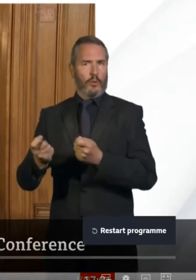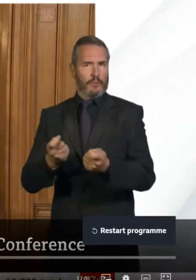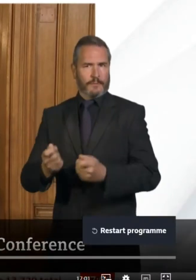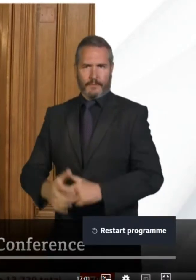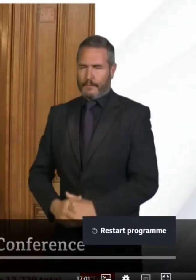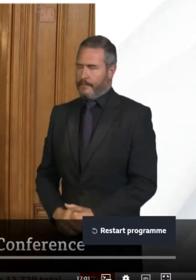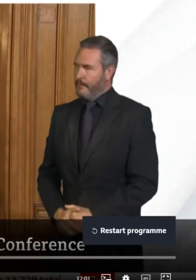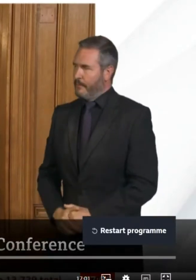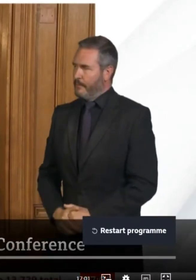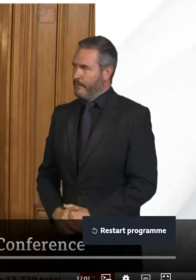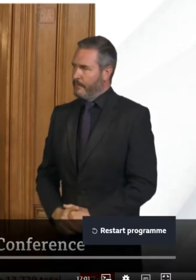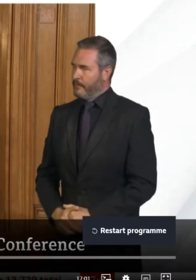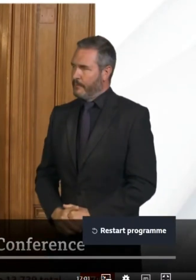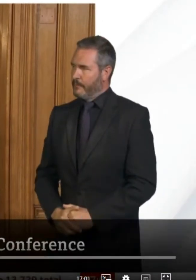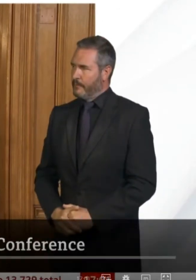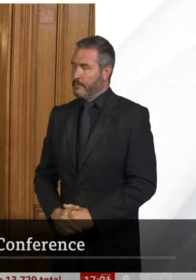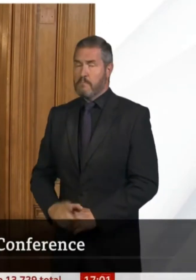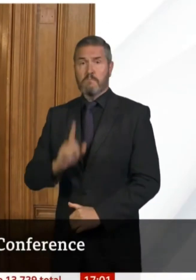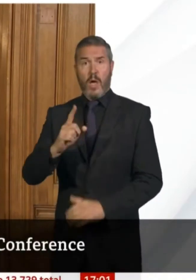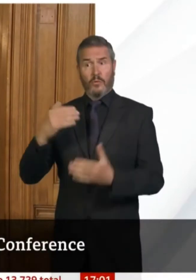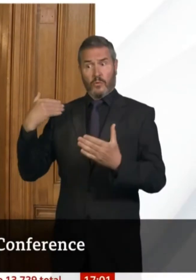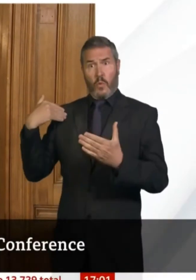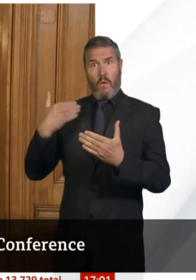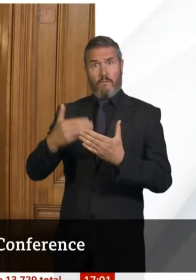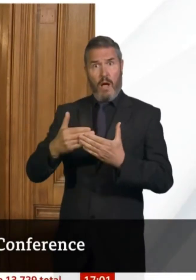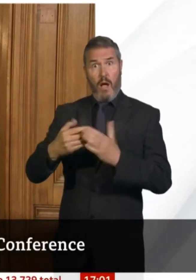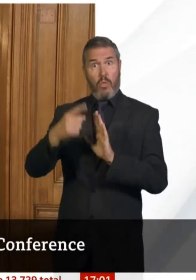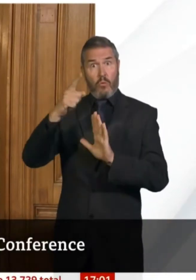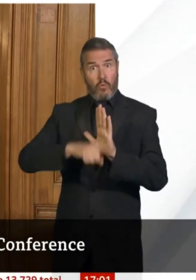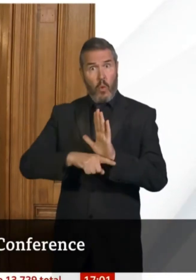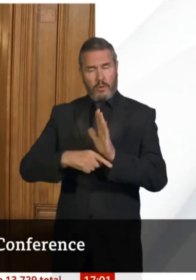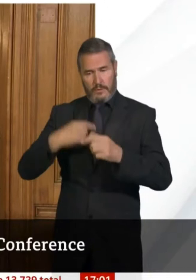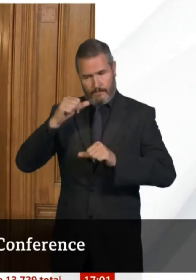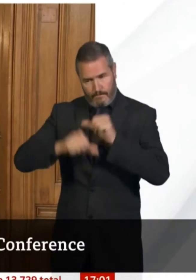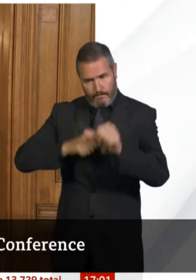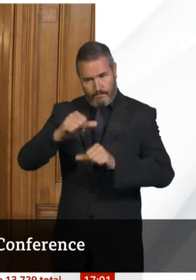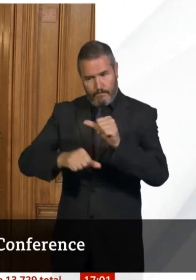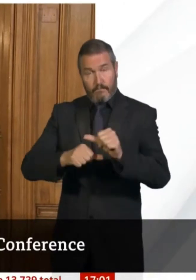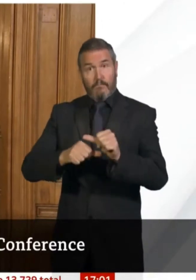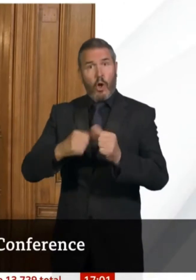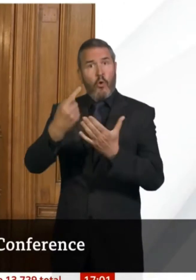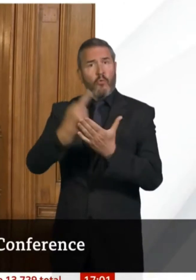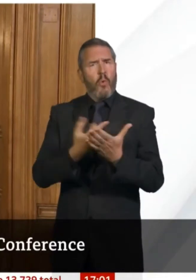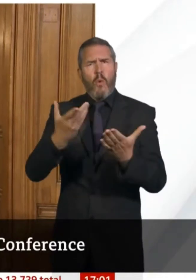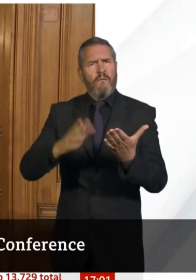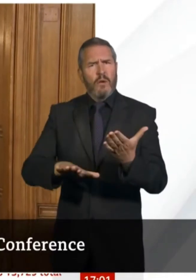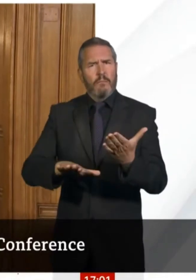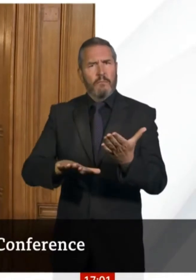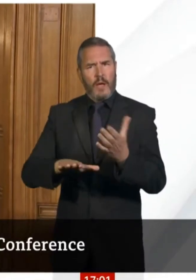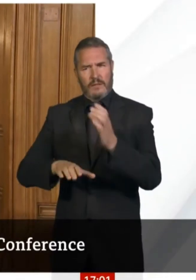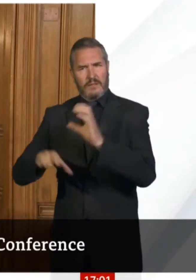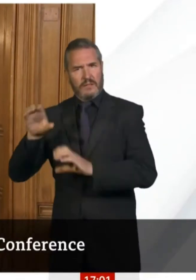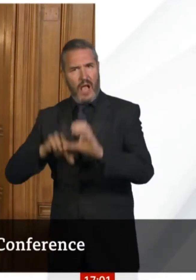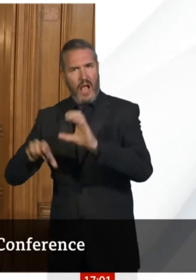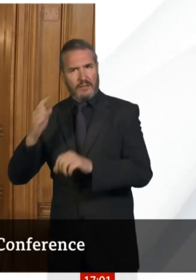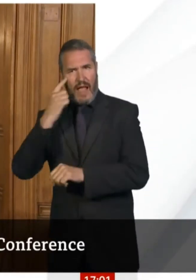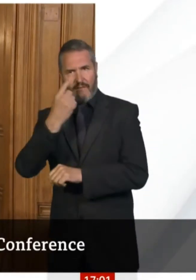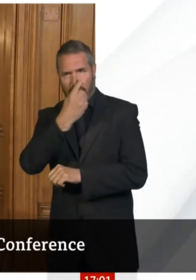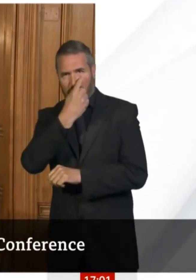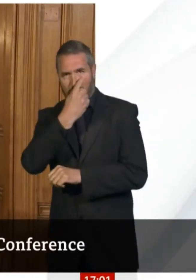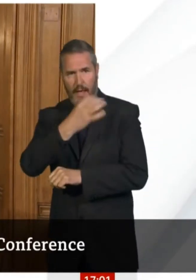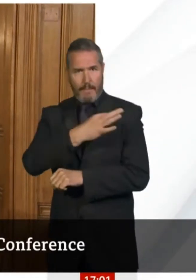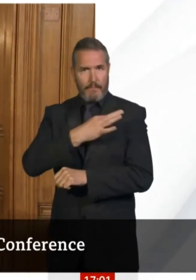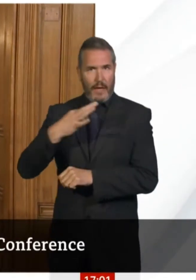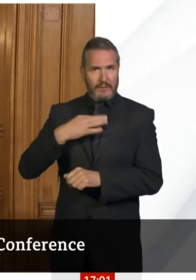along this way, we've followed very carefully and deliberately the scientific and medical advice that we've received, so that we take the